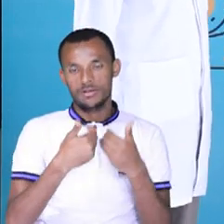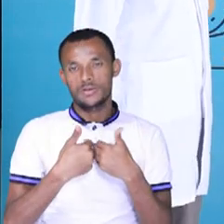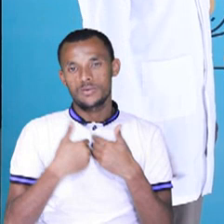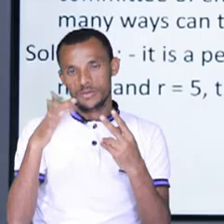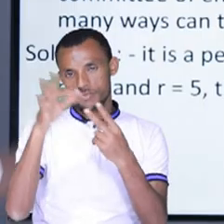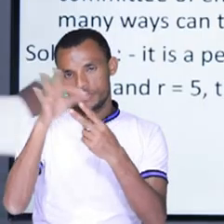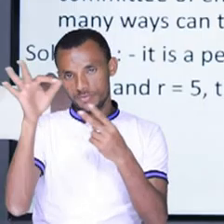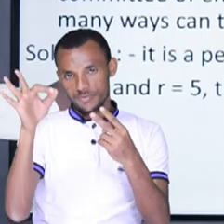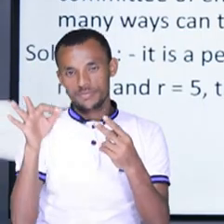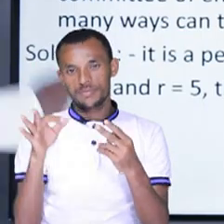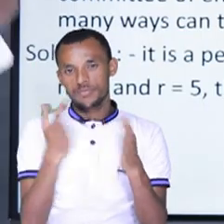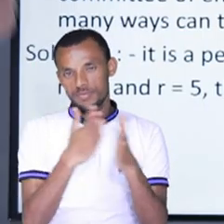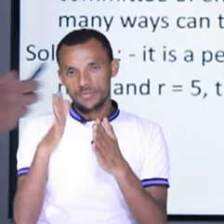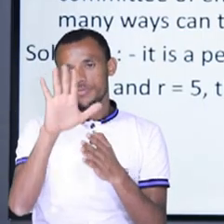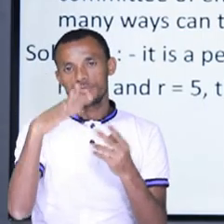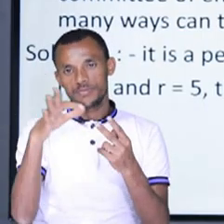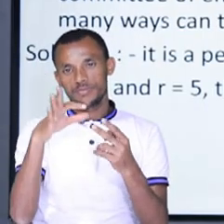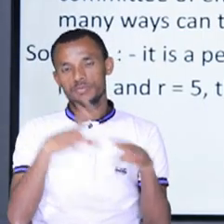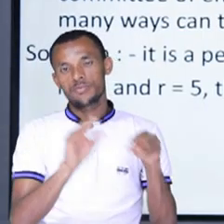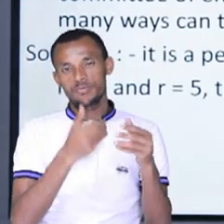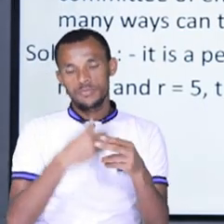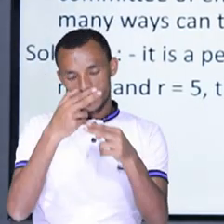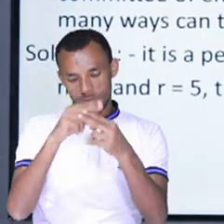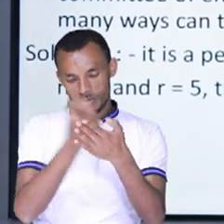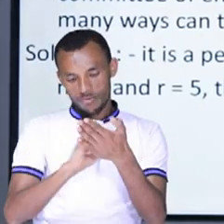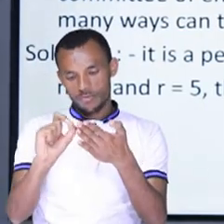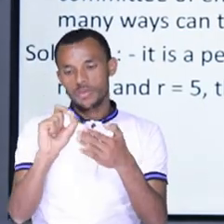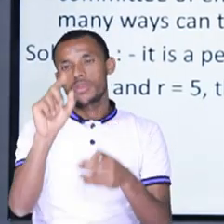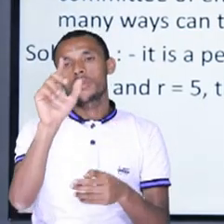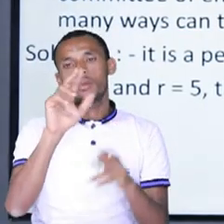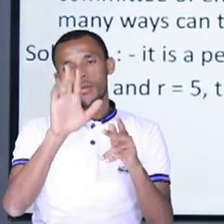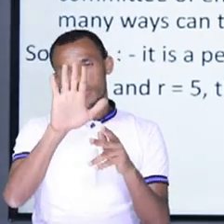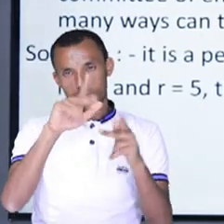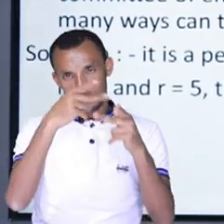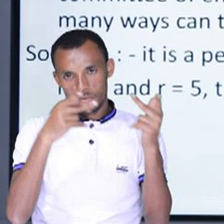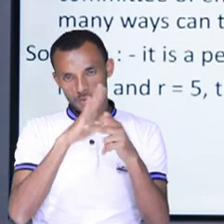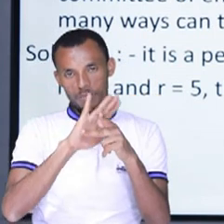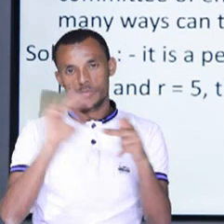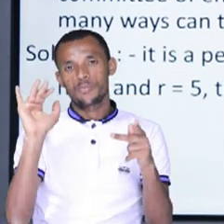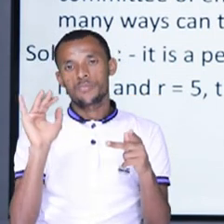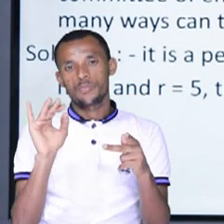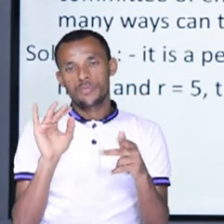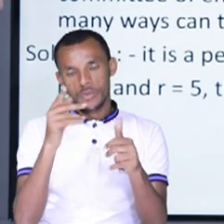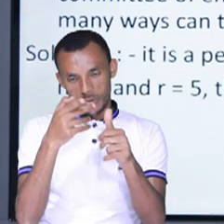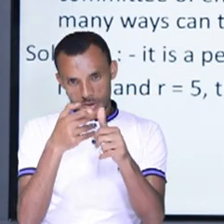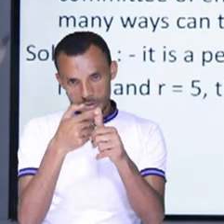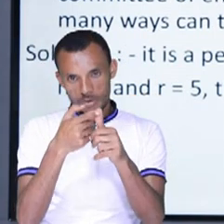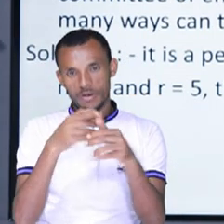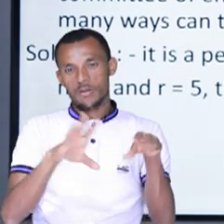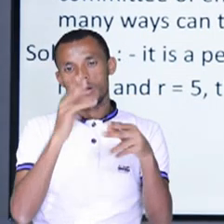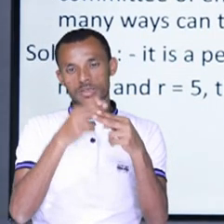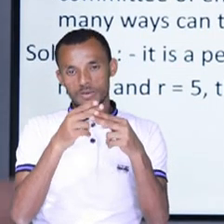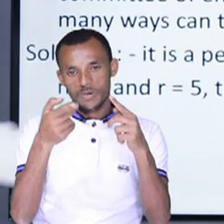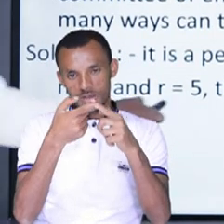election. For this, to write their name, we have 5 places. The name of the first fellow, the second